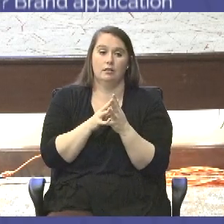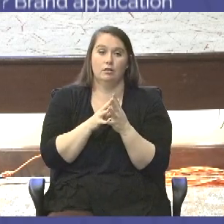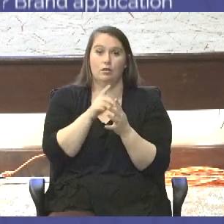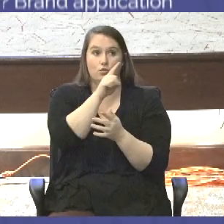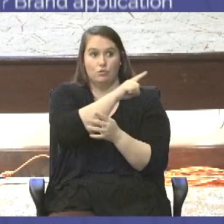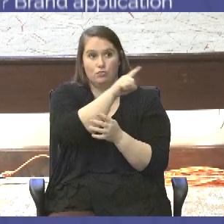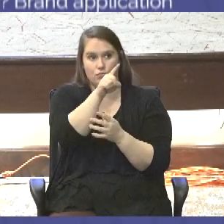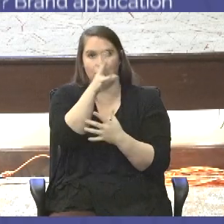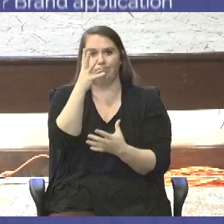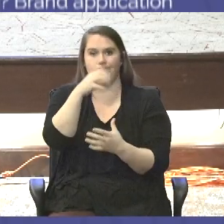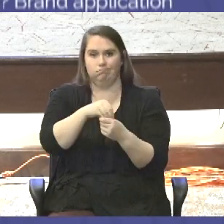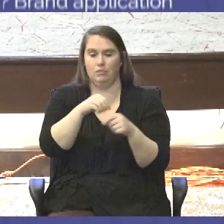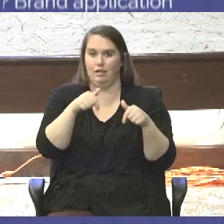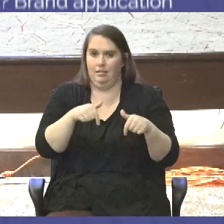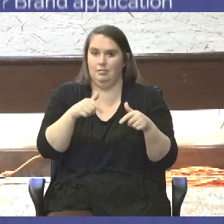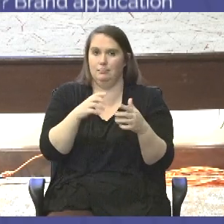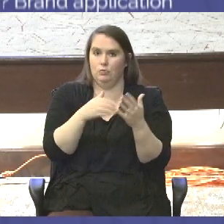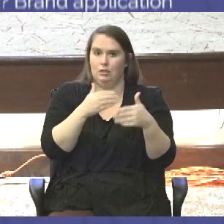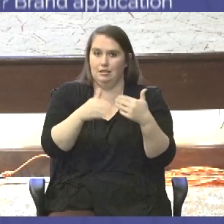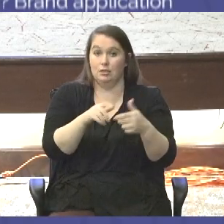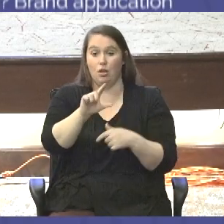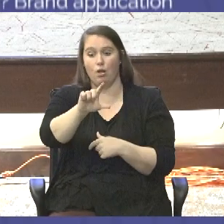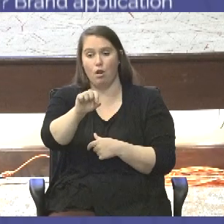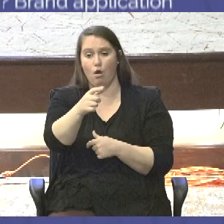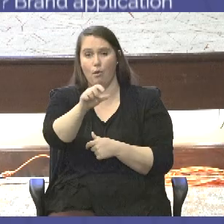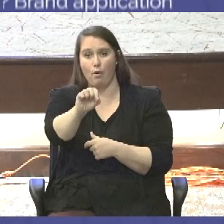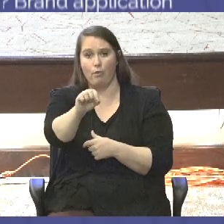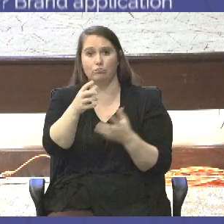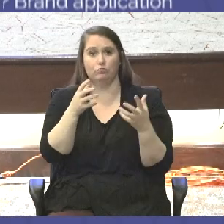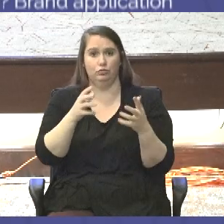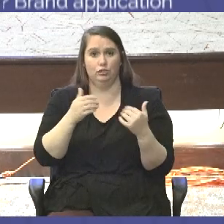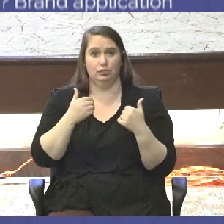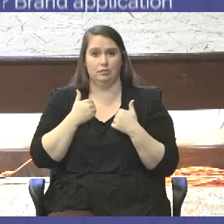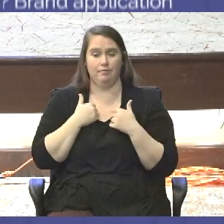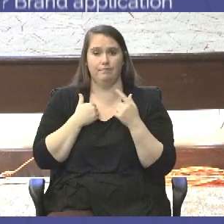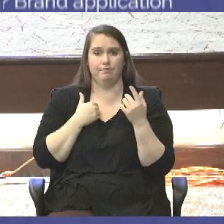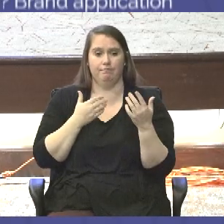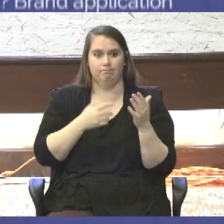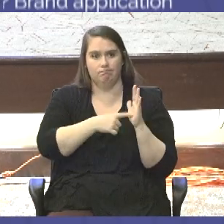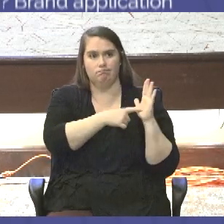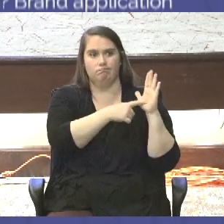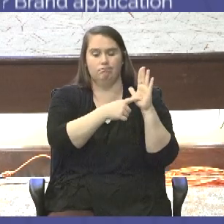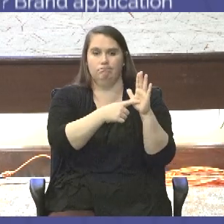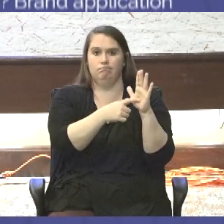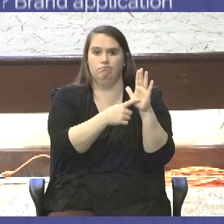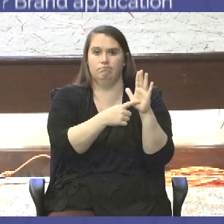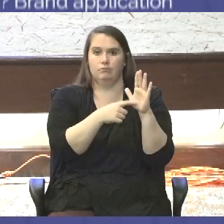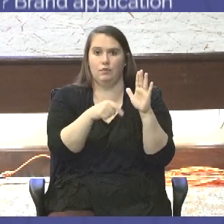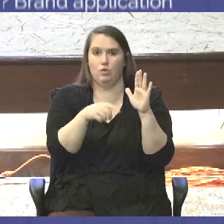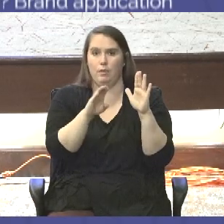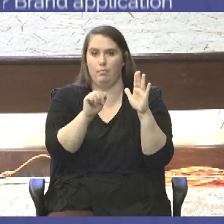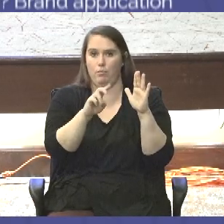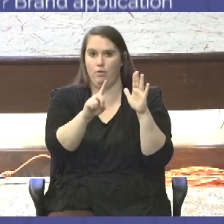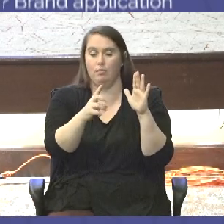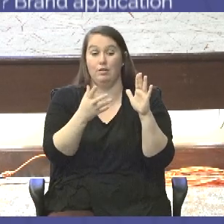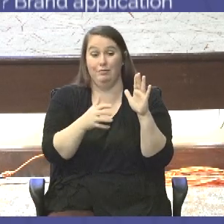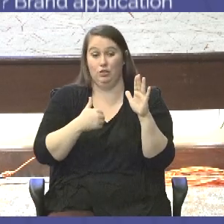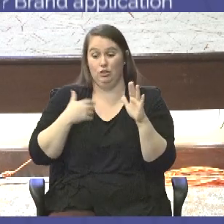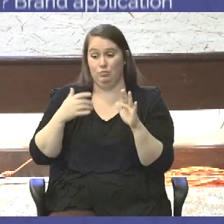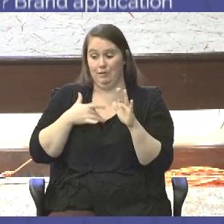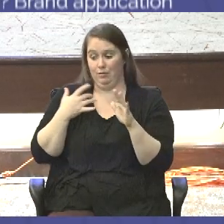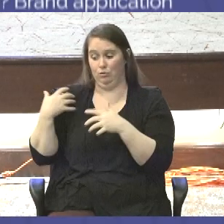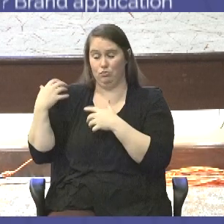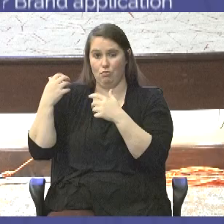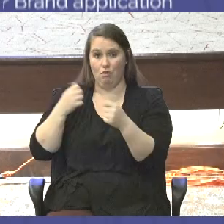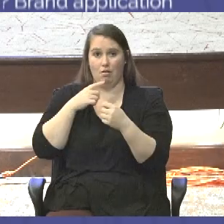process. The logo, which is the visual ambassador of the brand. This is something that really we feel strongly